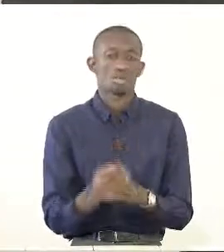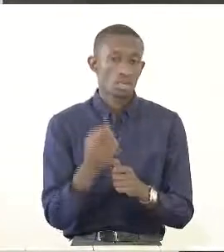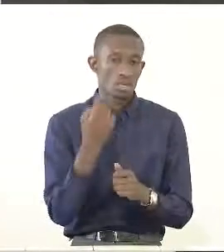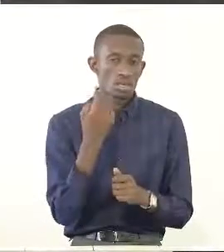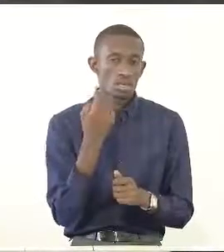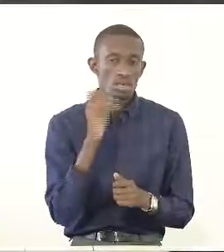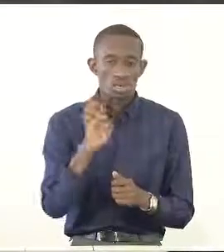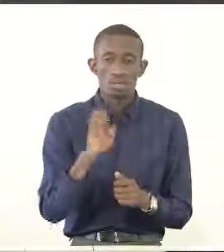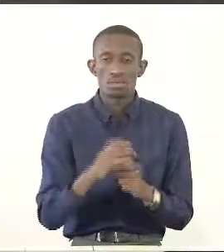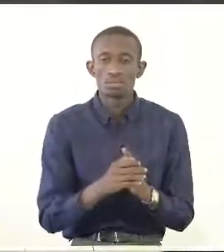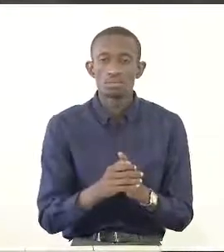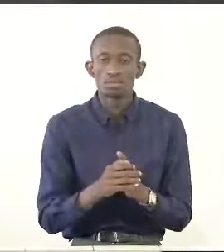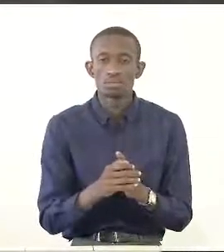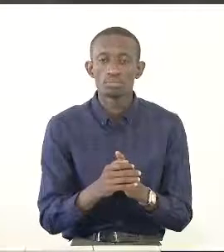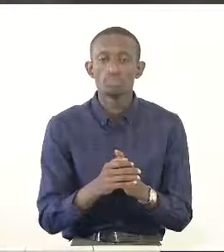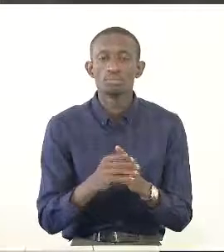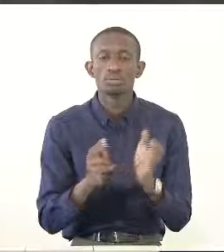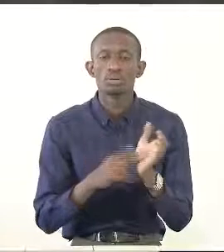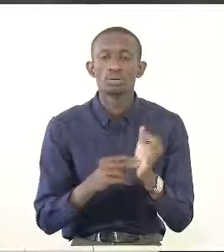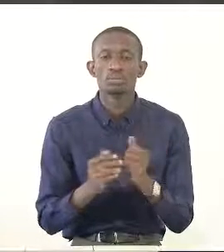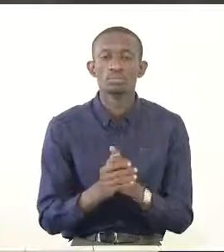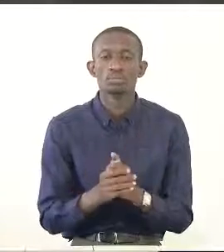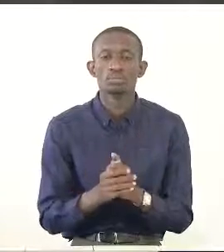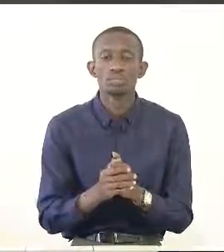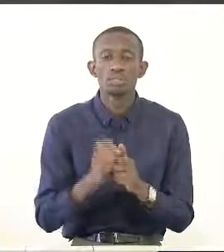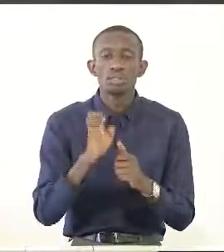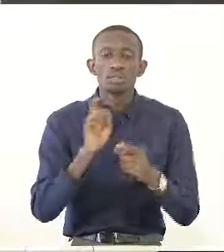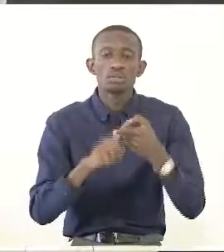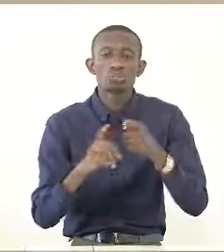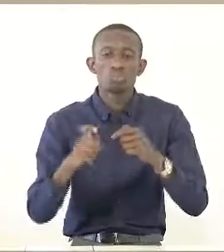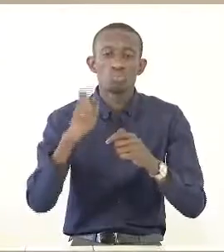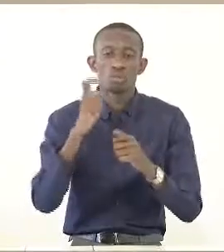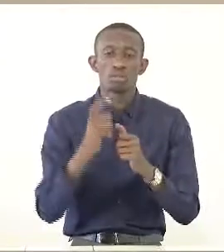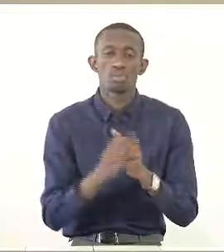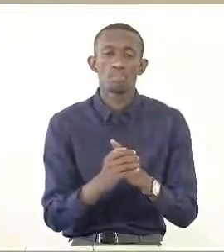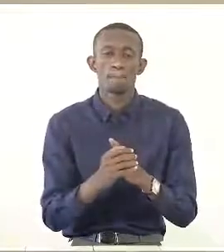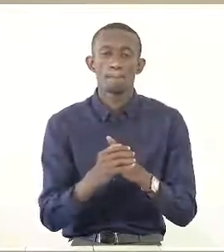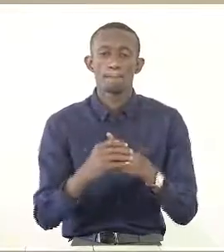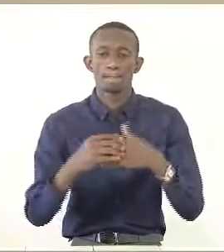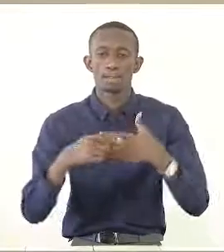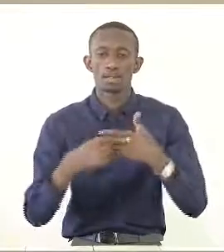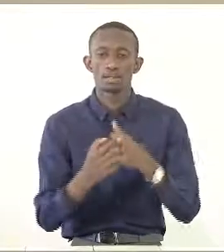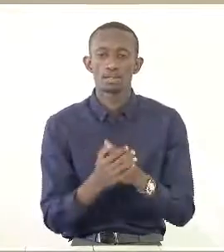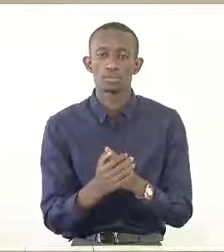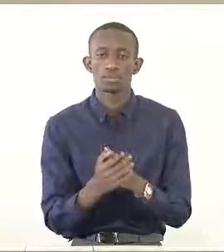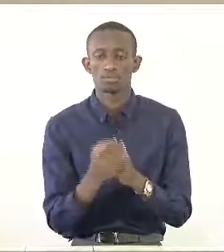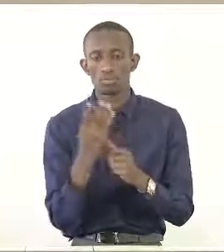dz minus integral of 1 over z dz. And I'll be having